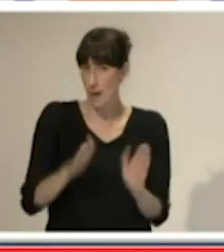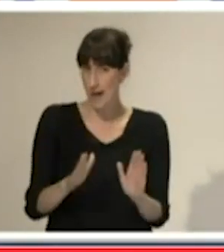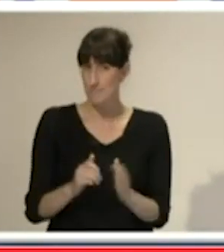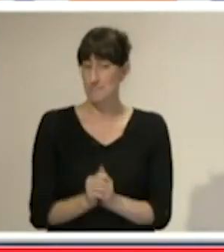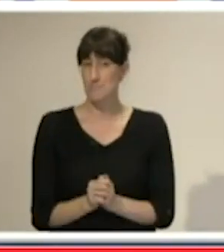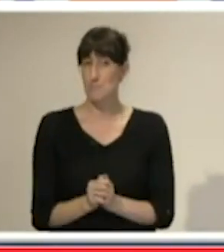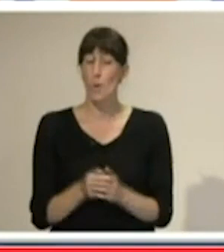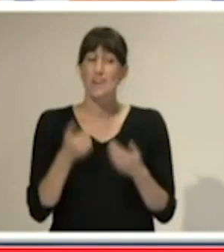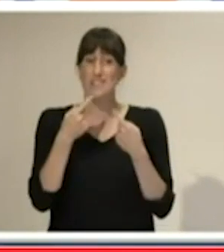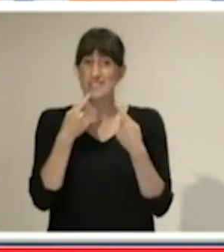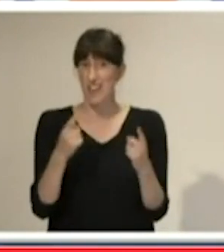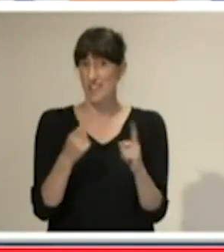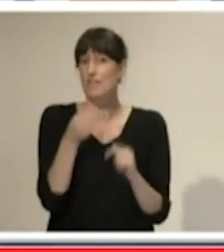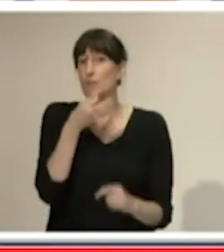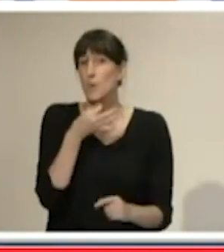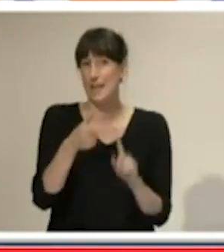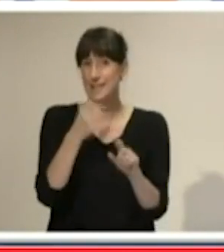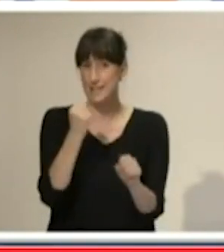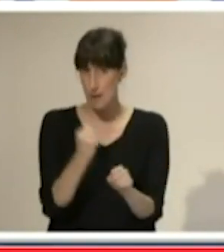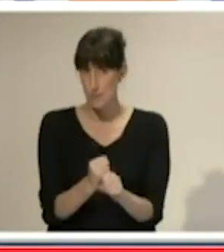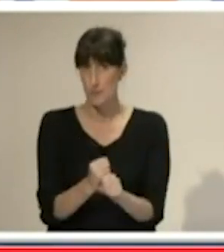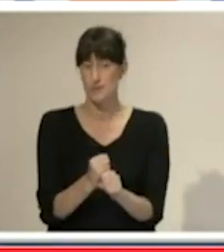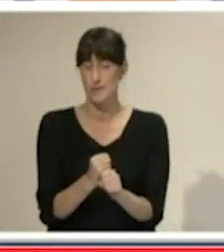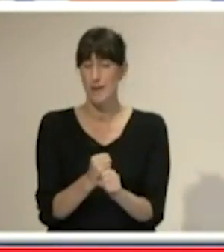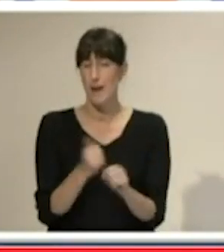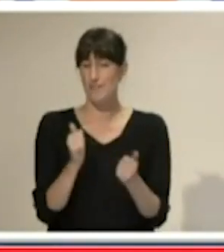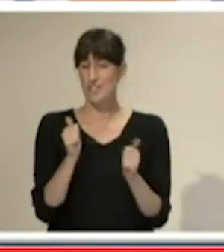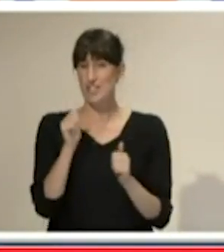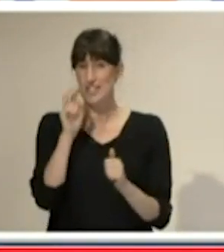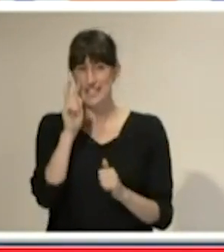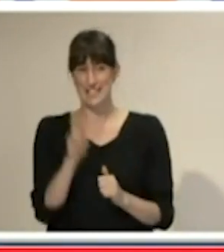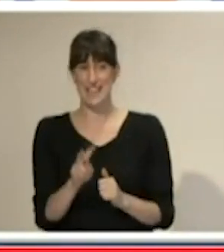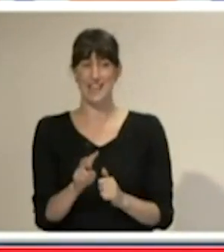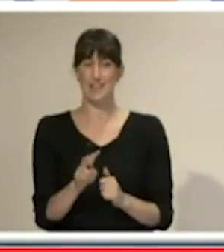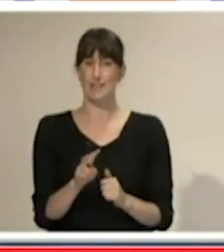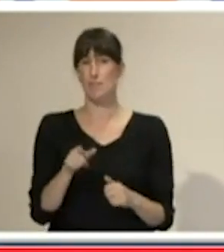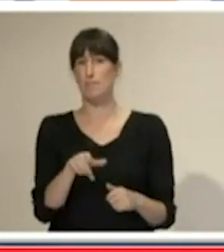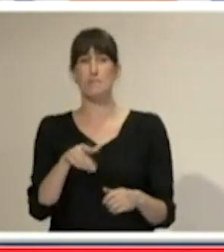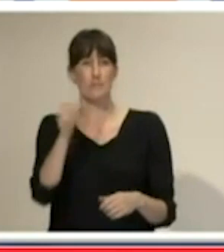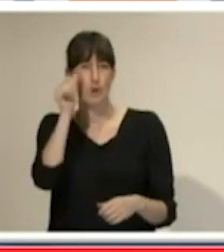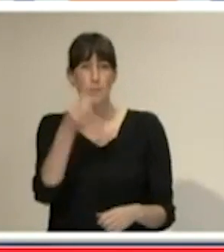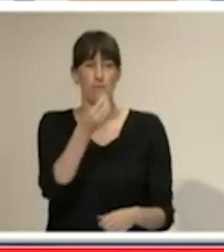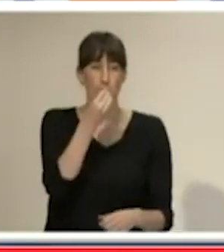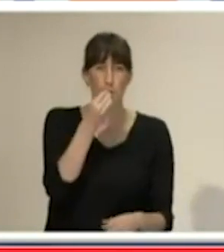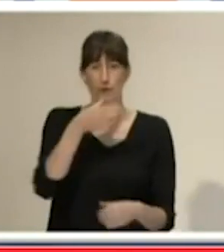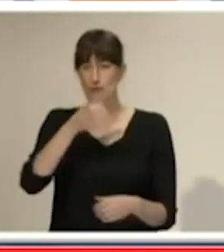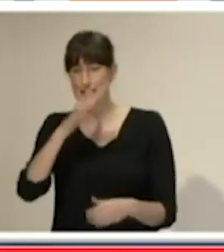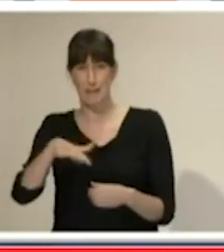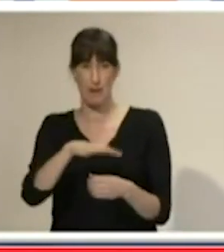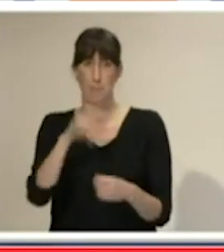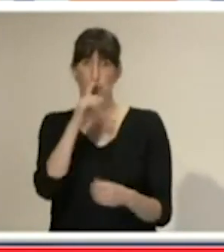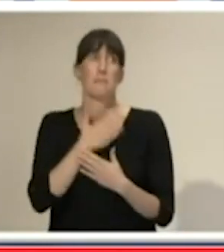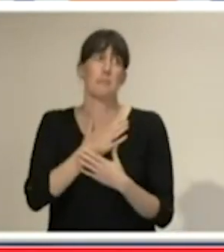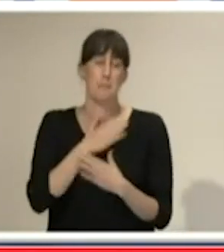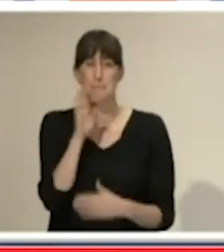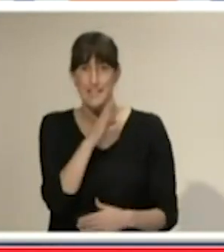I want to highlight a couple of examples from what I know will be the missed food and beverage sector. Gizzy Local, an events